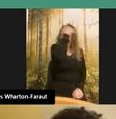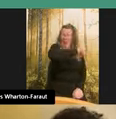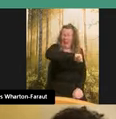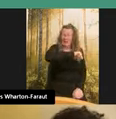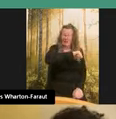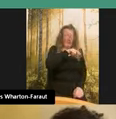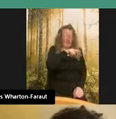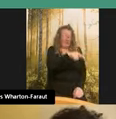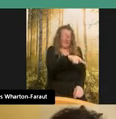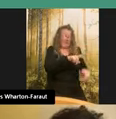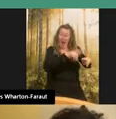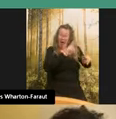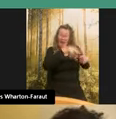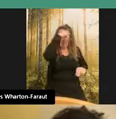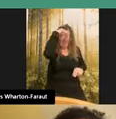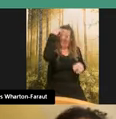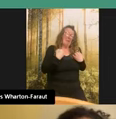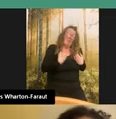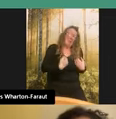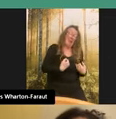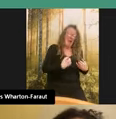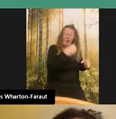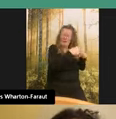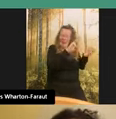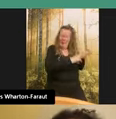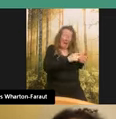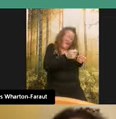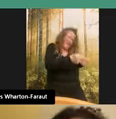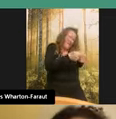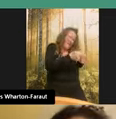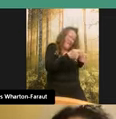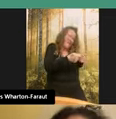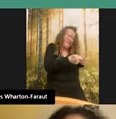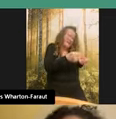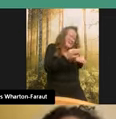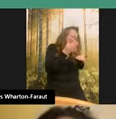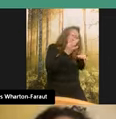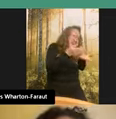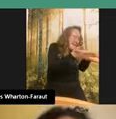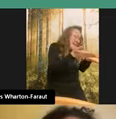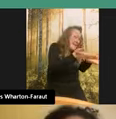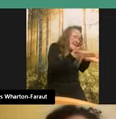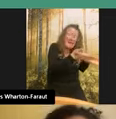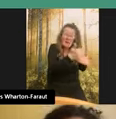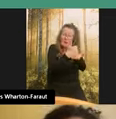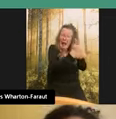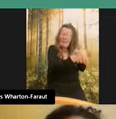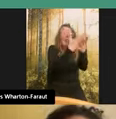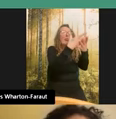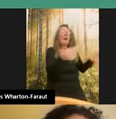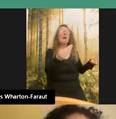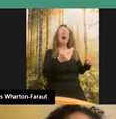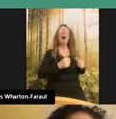tea. So what we see here is a pre-colonial intact society on the